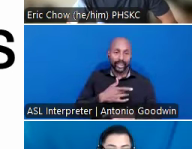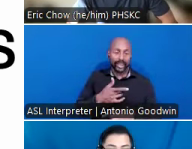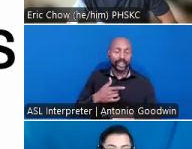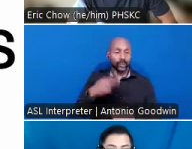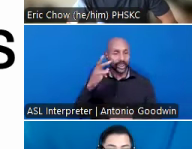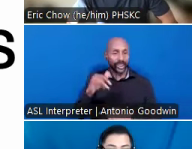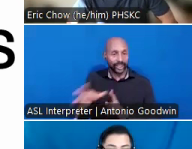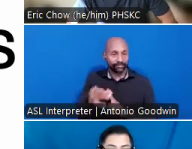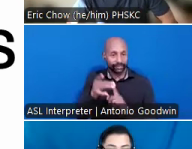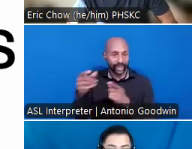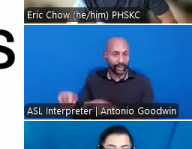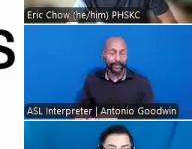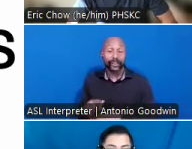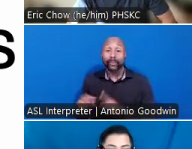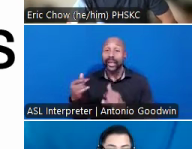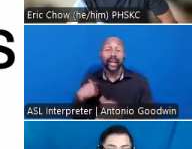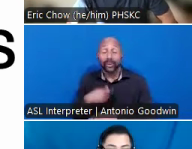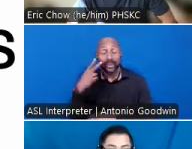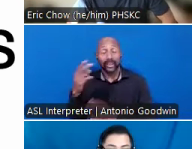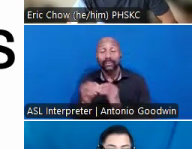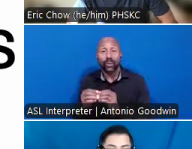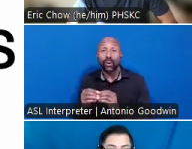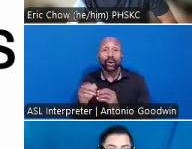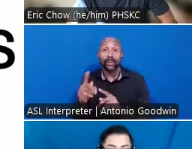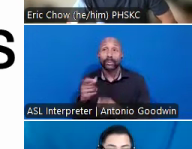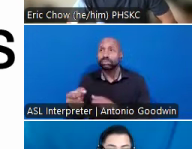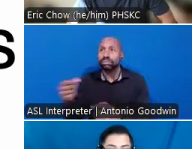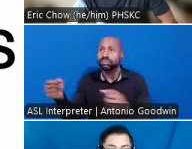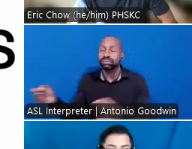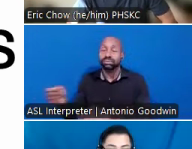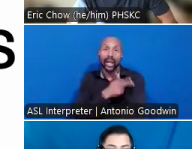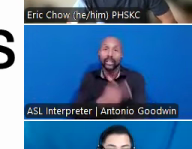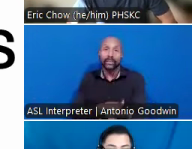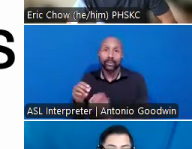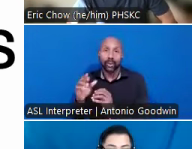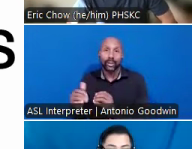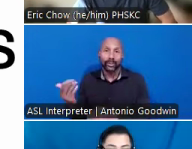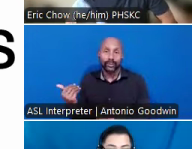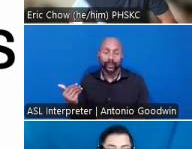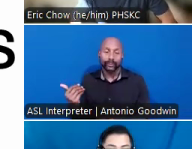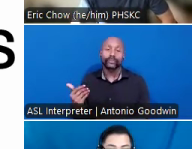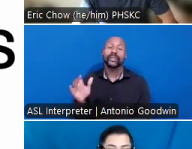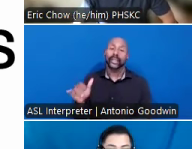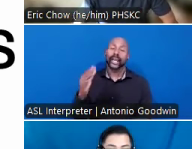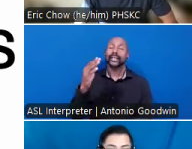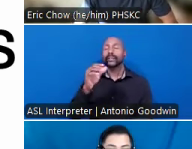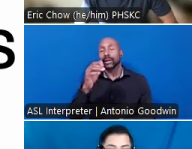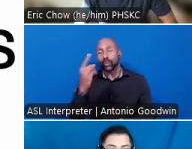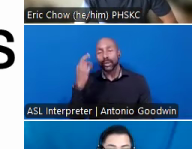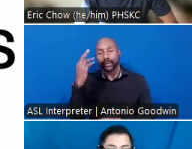had ever had before. And this is one of the many reasons why we are still concerned about COVID, flu, and RSV.